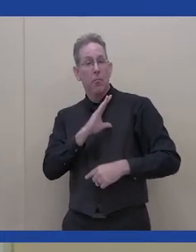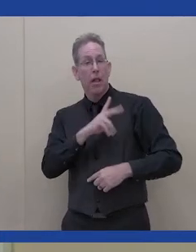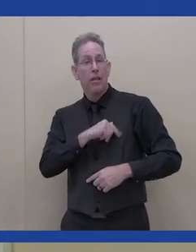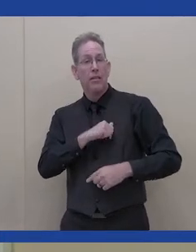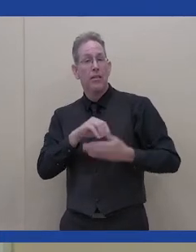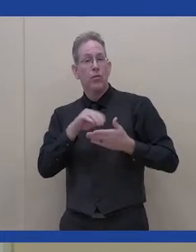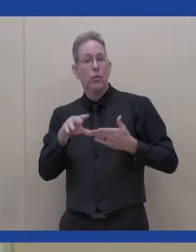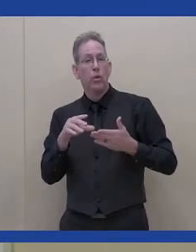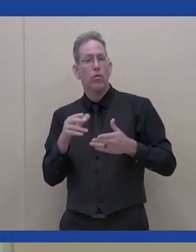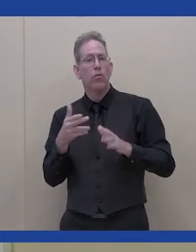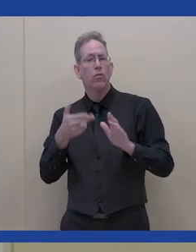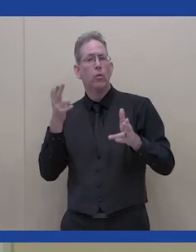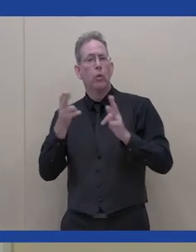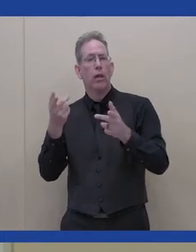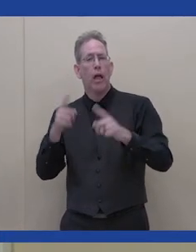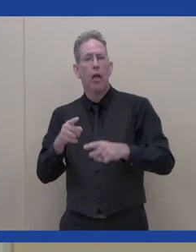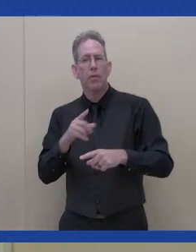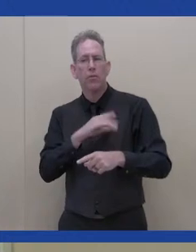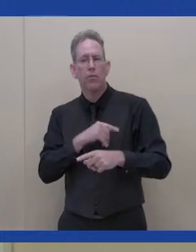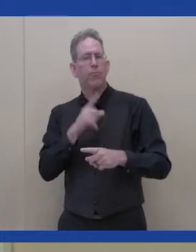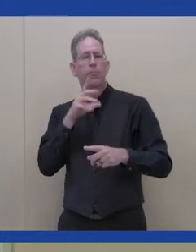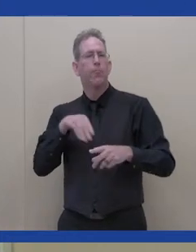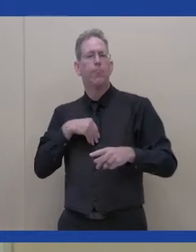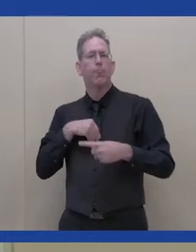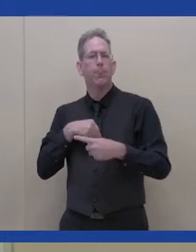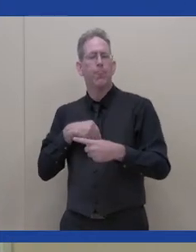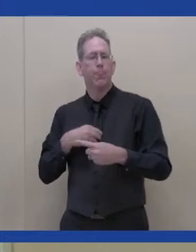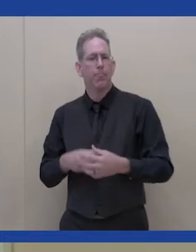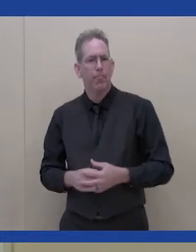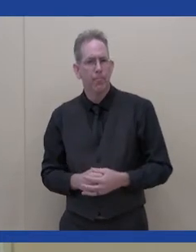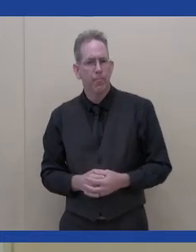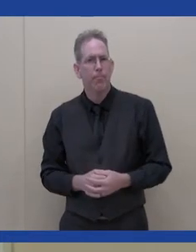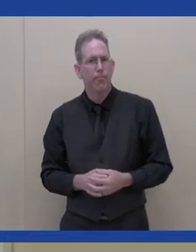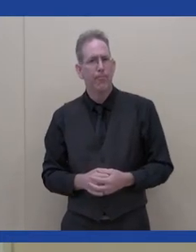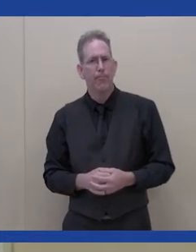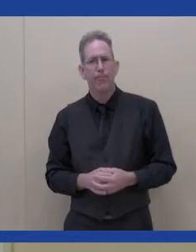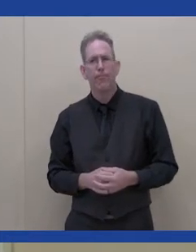community to show up for impacted people.